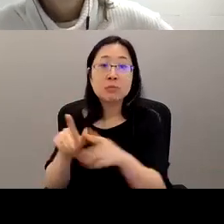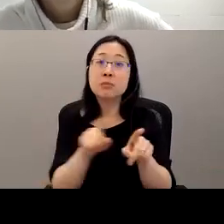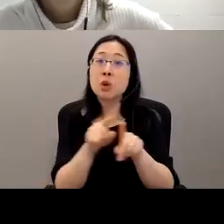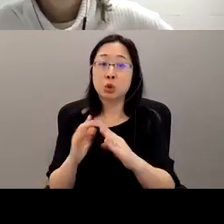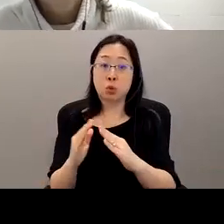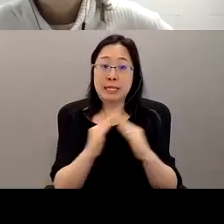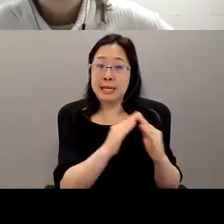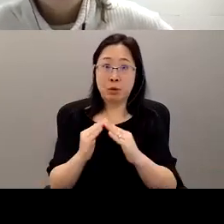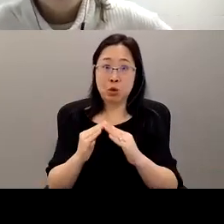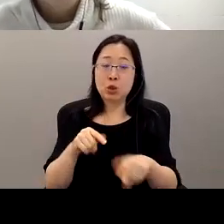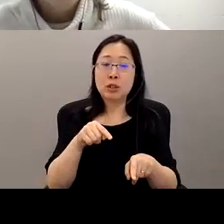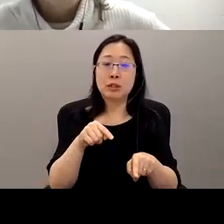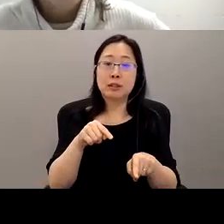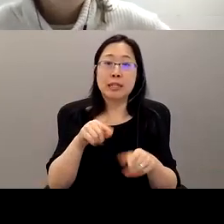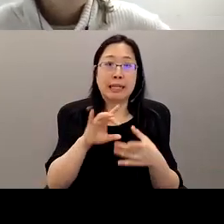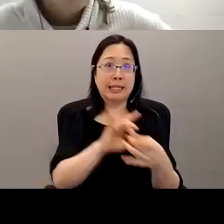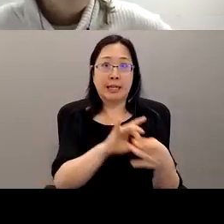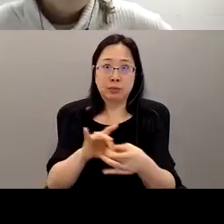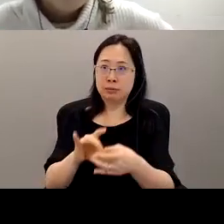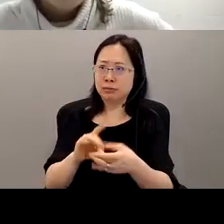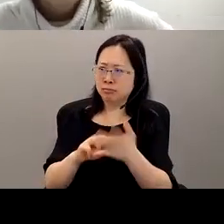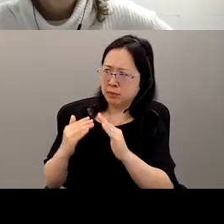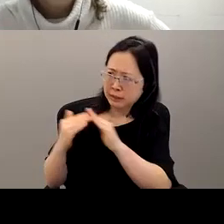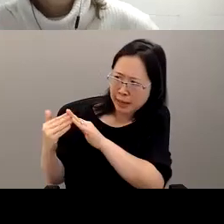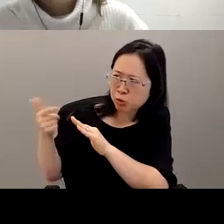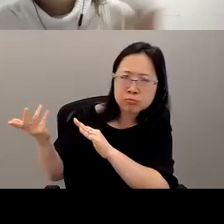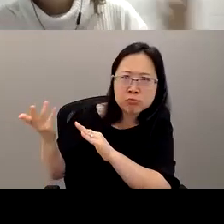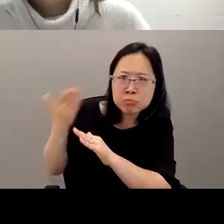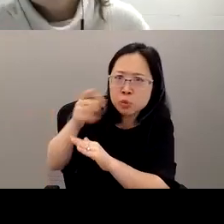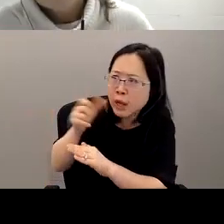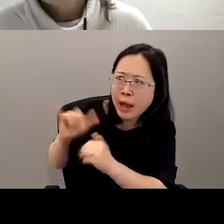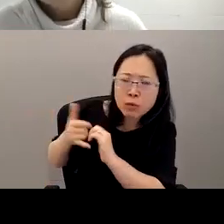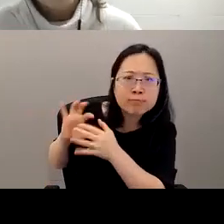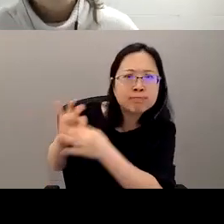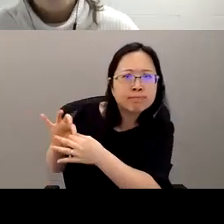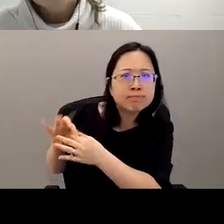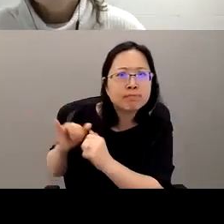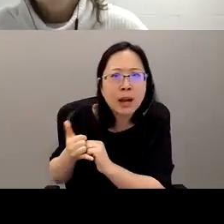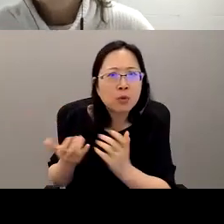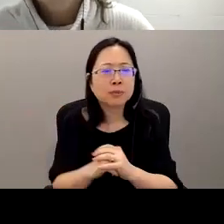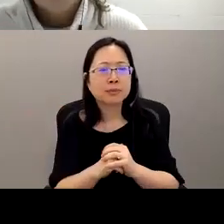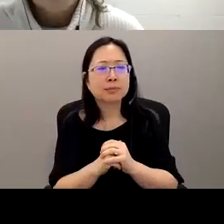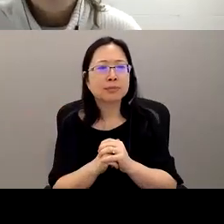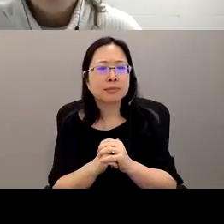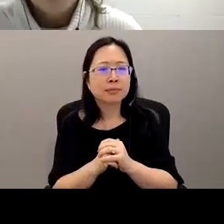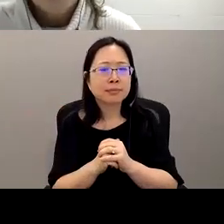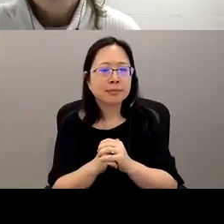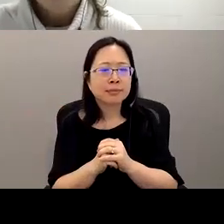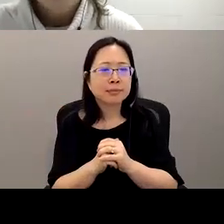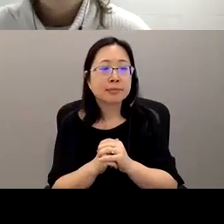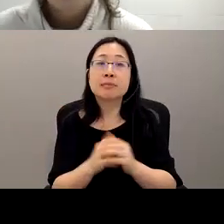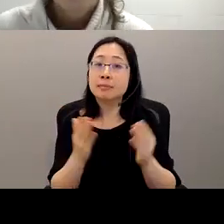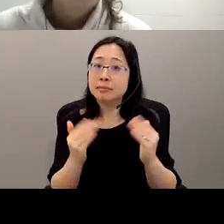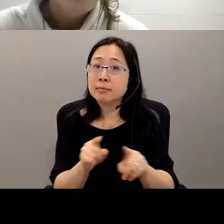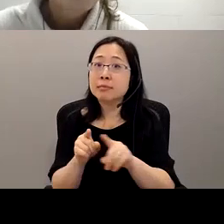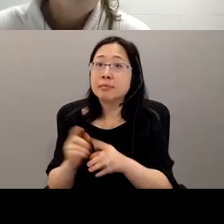do we engage together as neighbors? And for example, another way is that we've also partnered with our